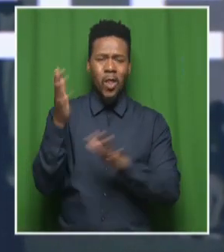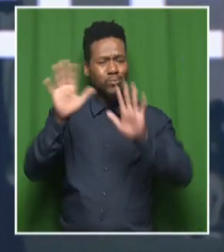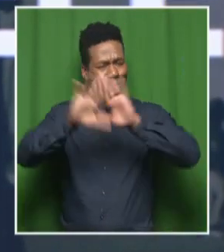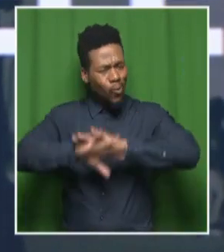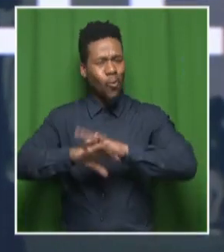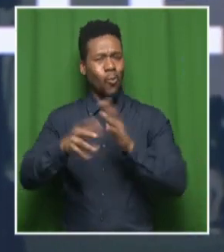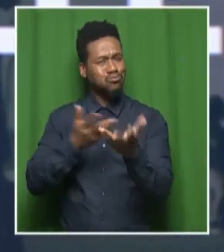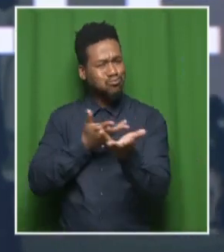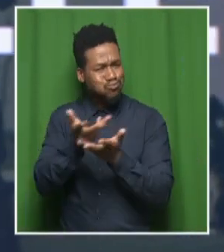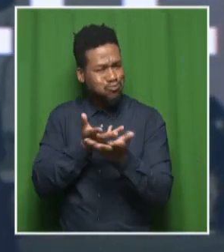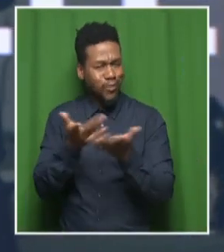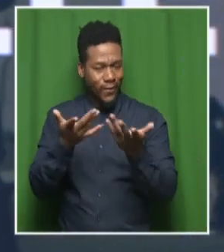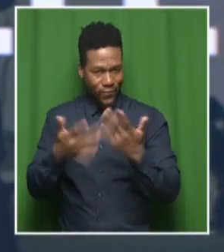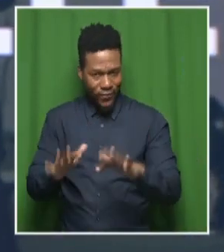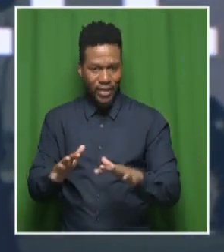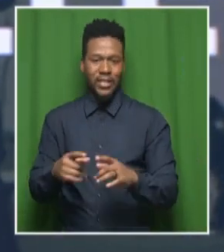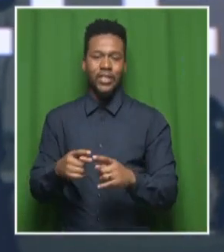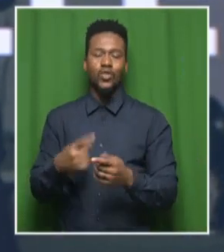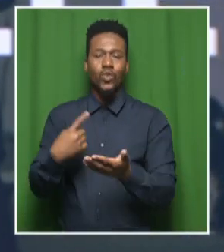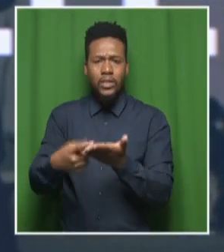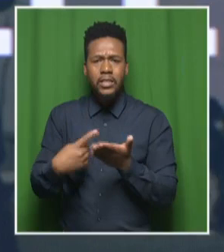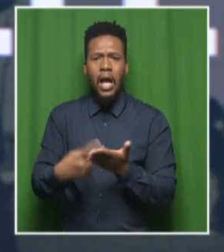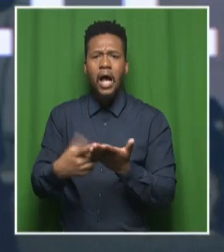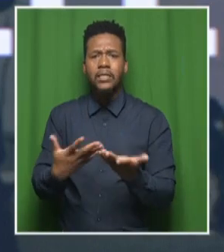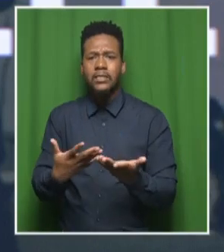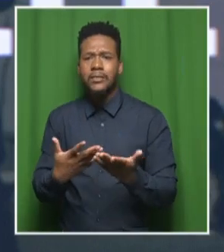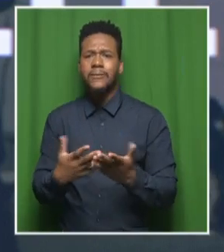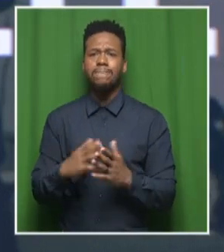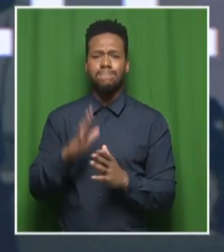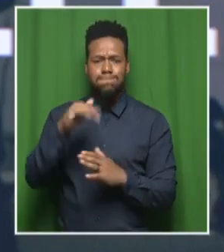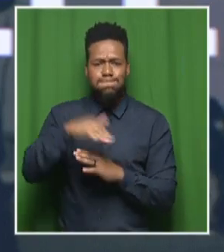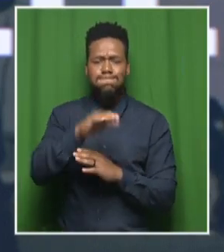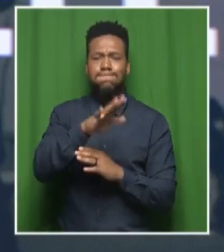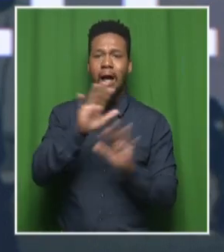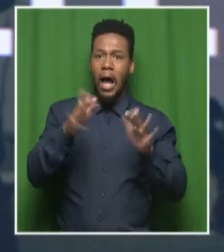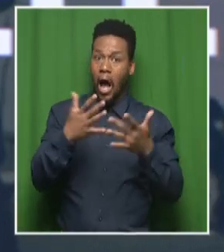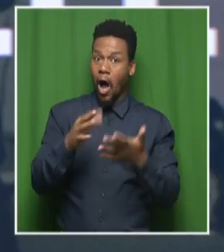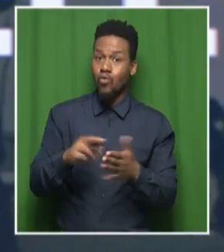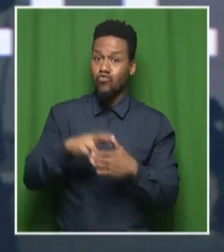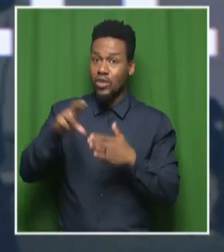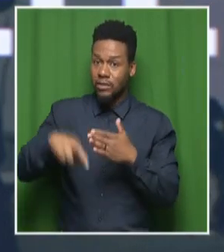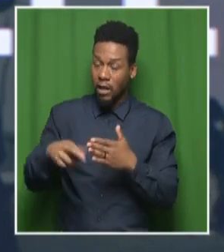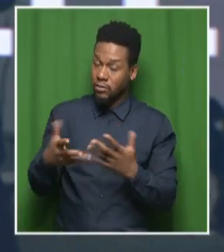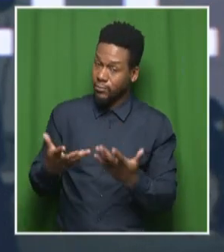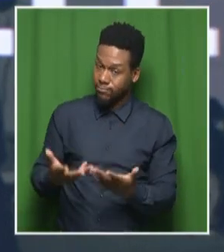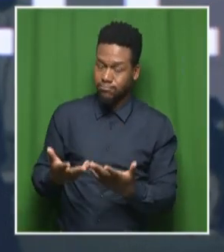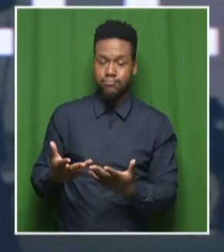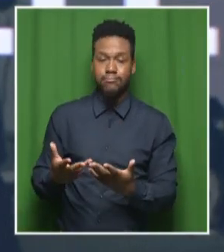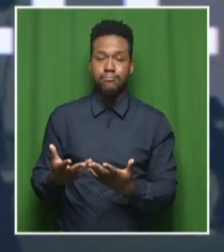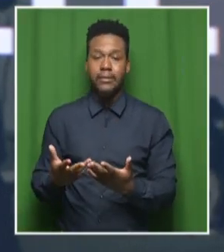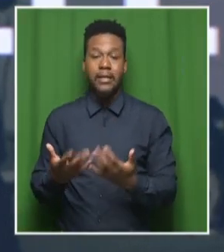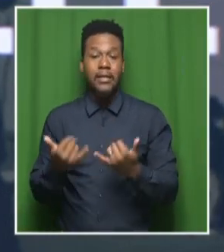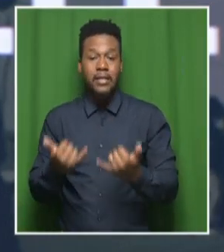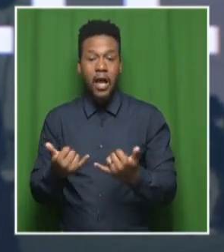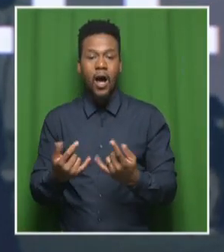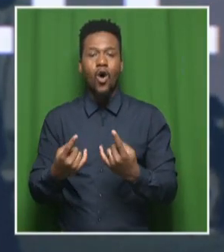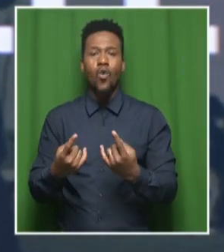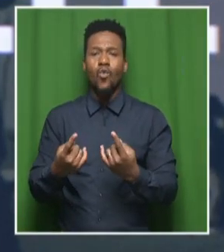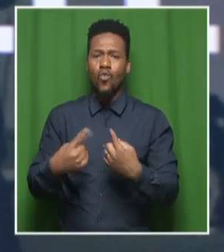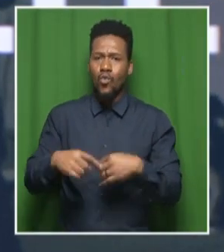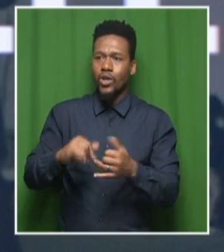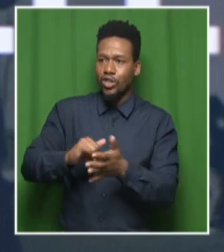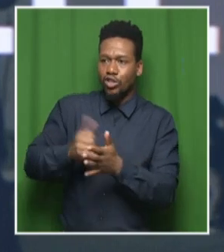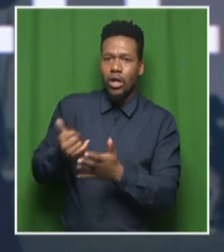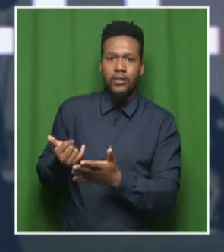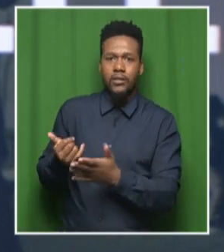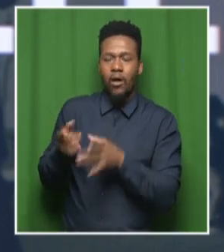were speaking about some of the hits and misses just as the results continue to trickle in. Perhaps at this hour, for those who've just tuned in, trying to make